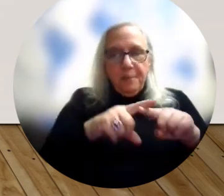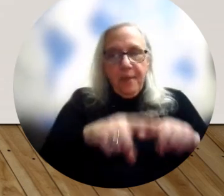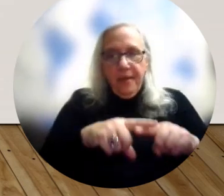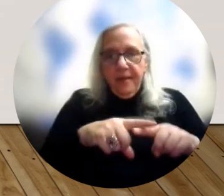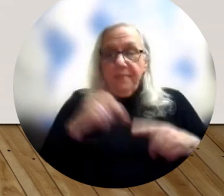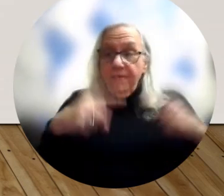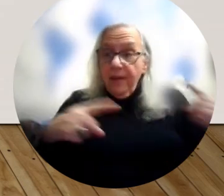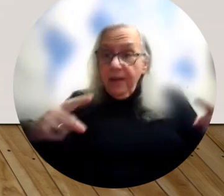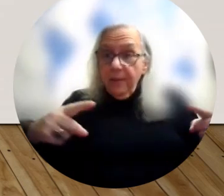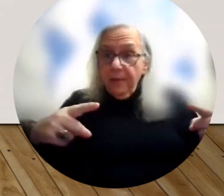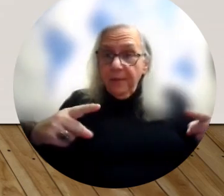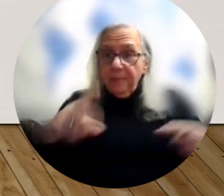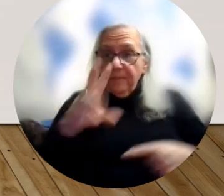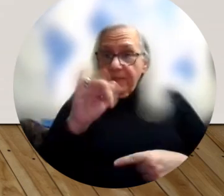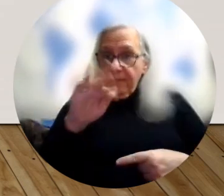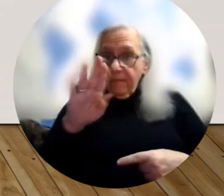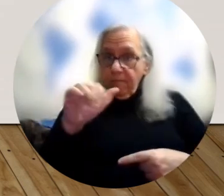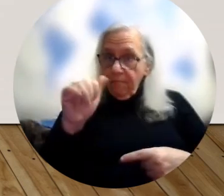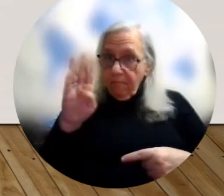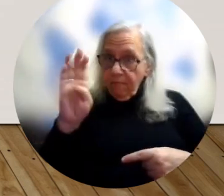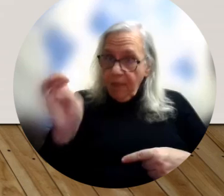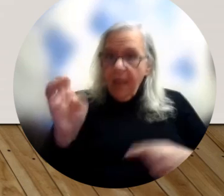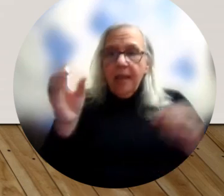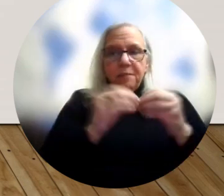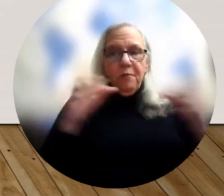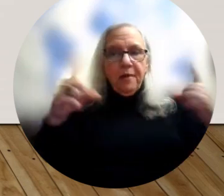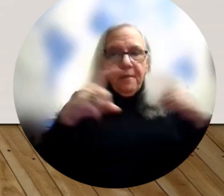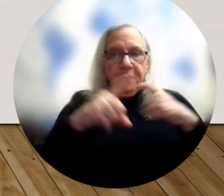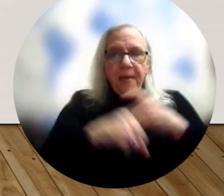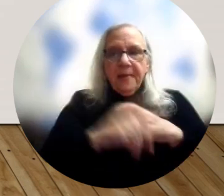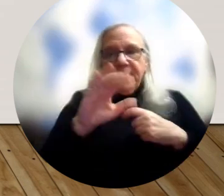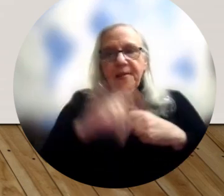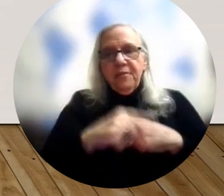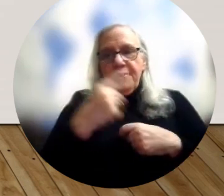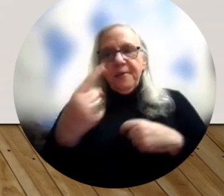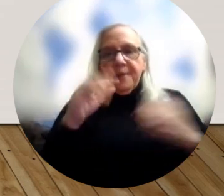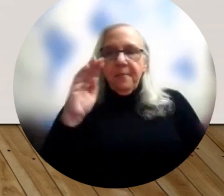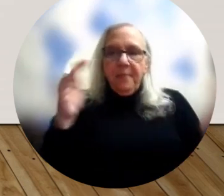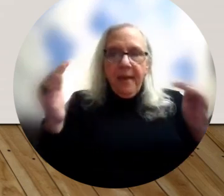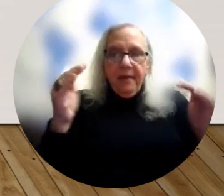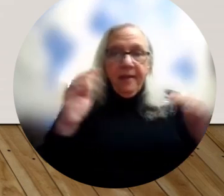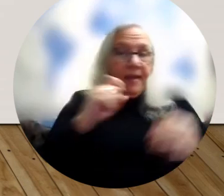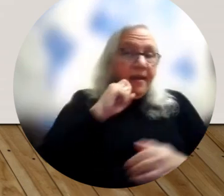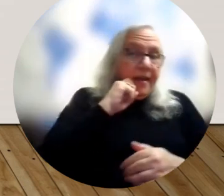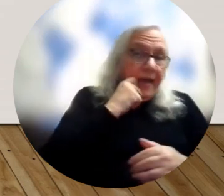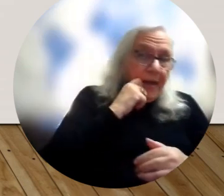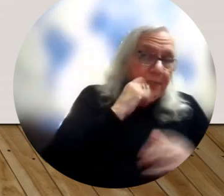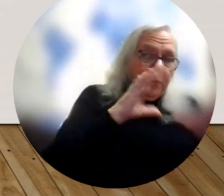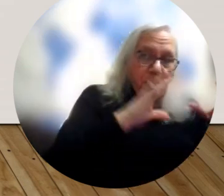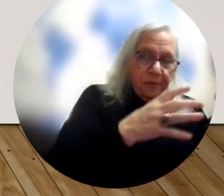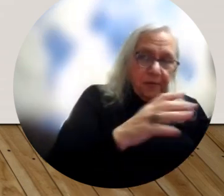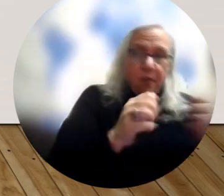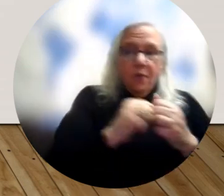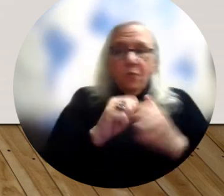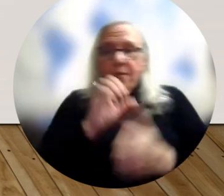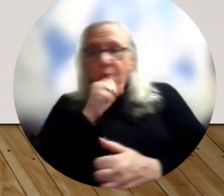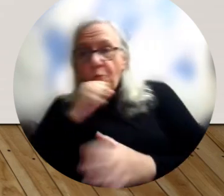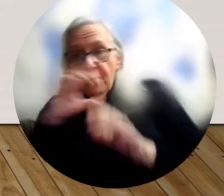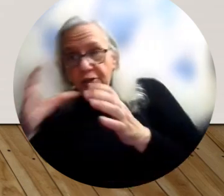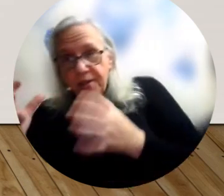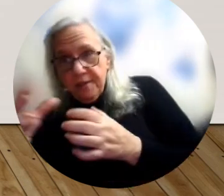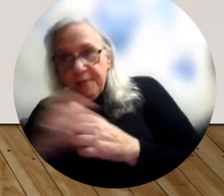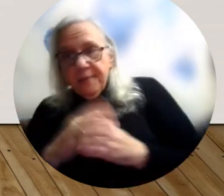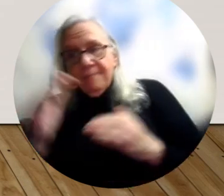Finding a dependent variable is more complex than just comparing apples